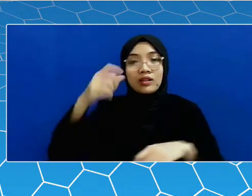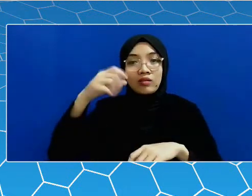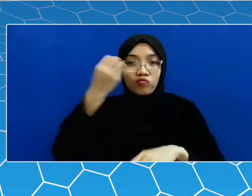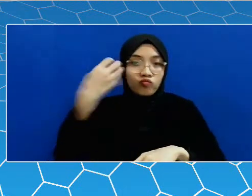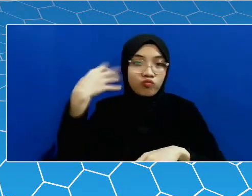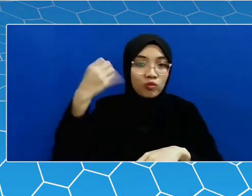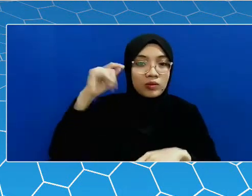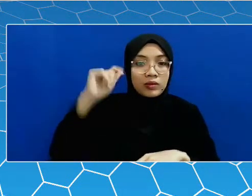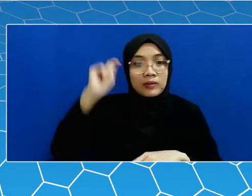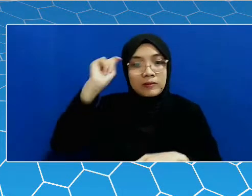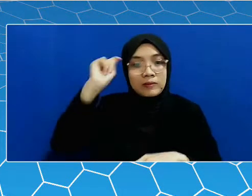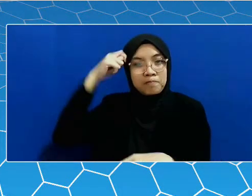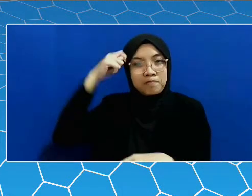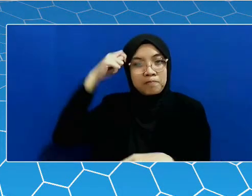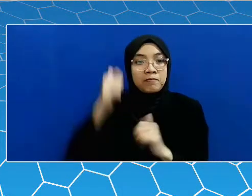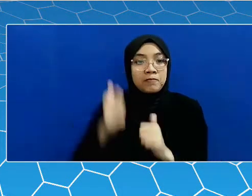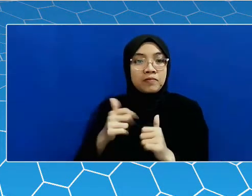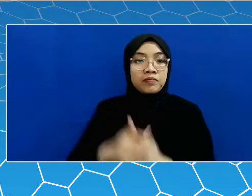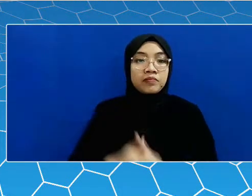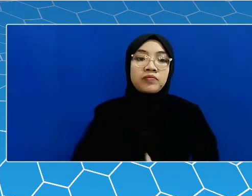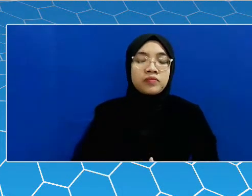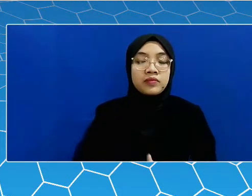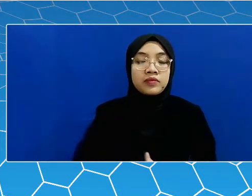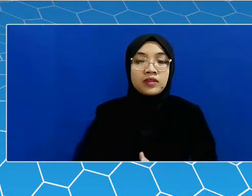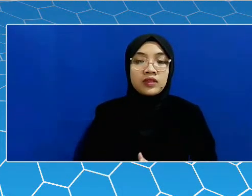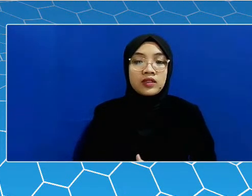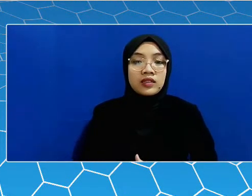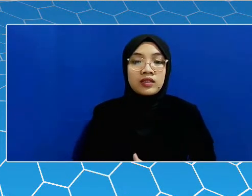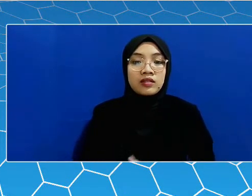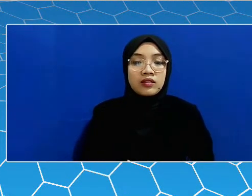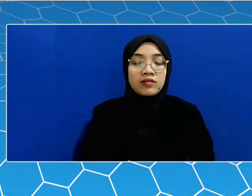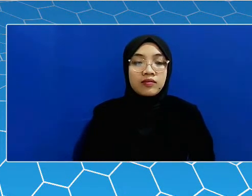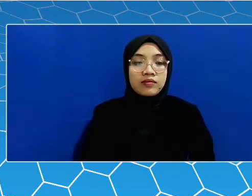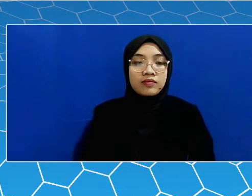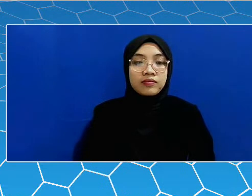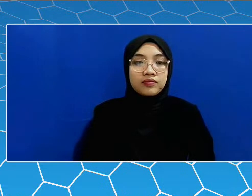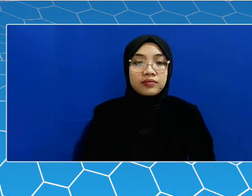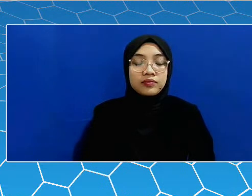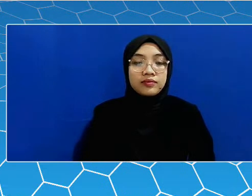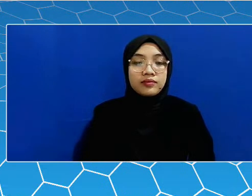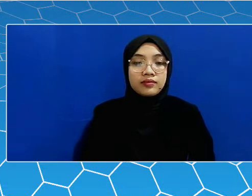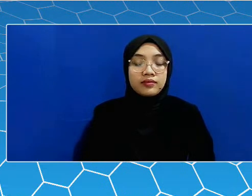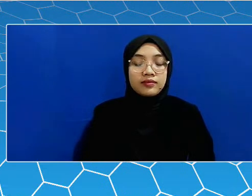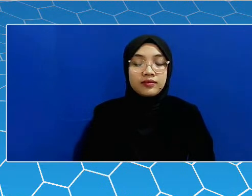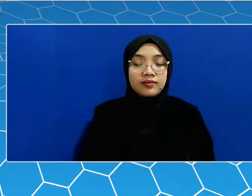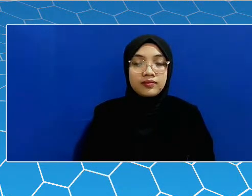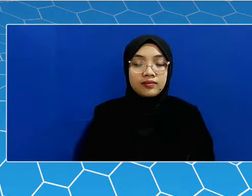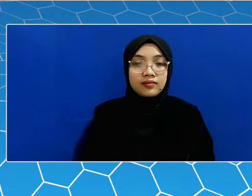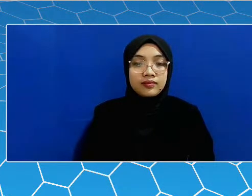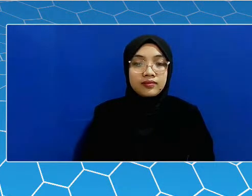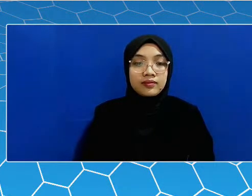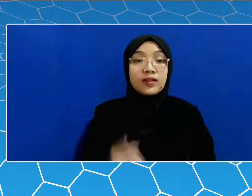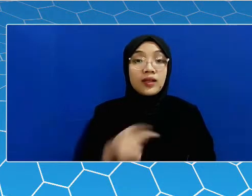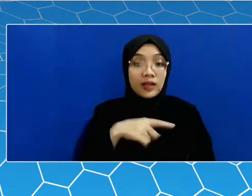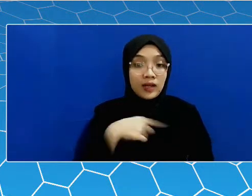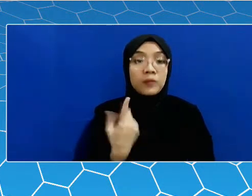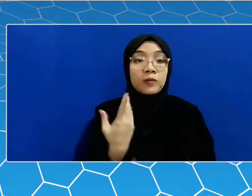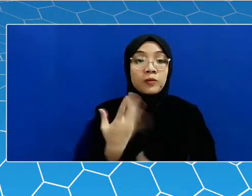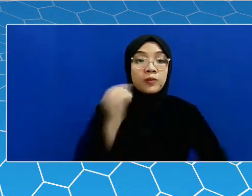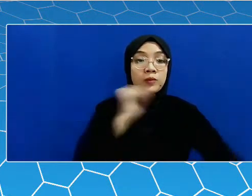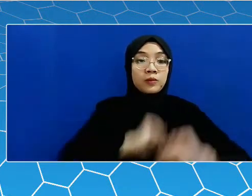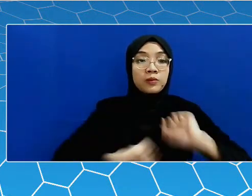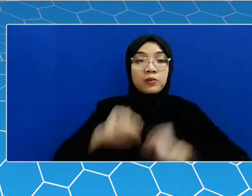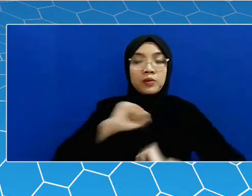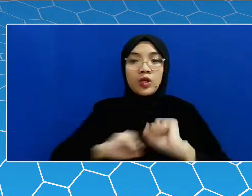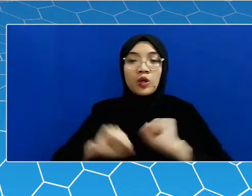yeah, or tend to be dementia. Slide. And we also do invention in the digital